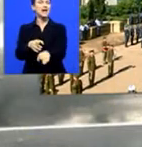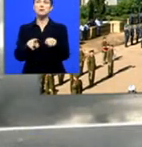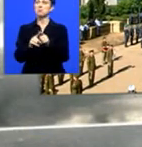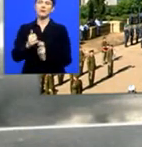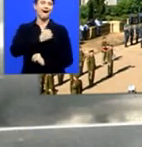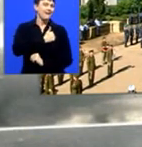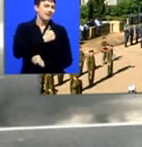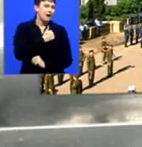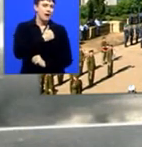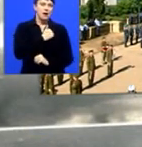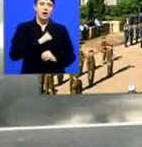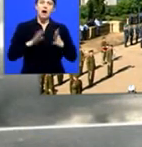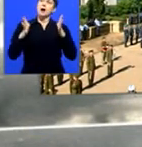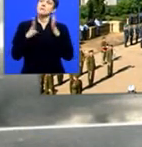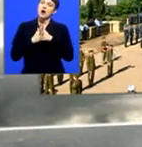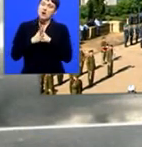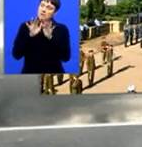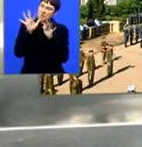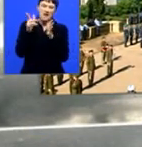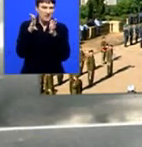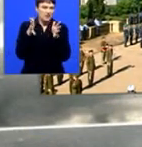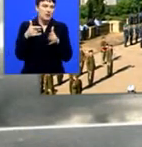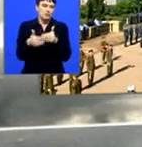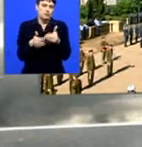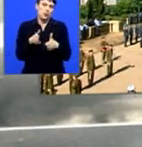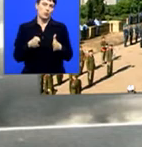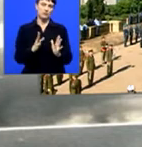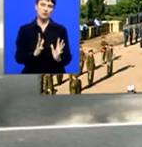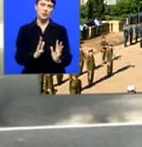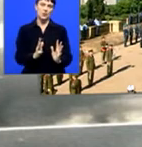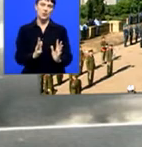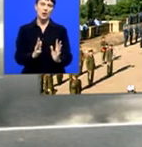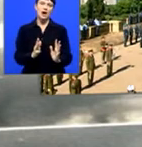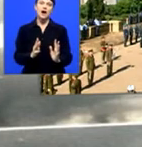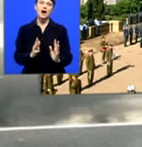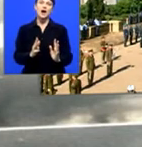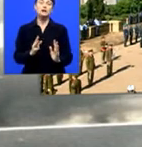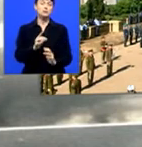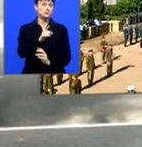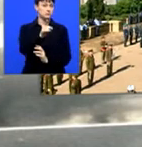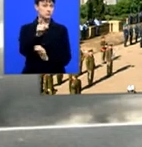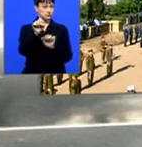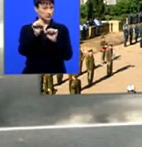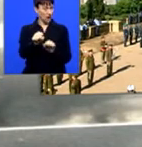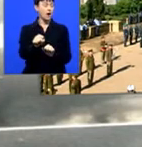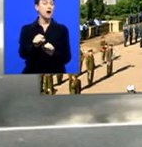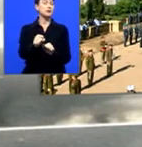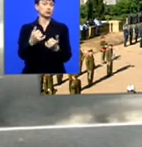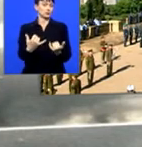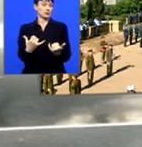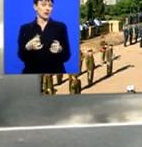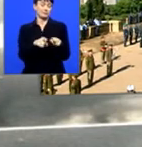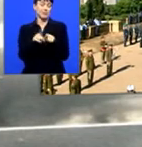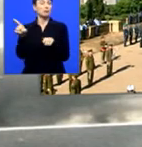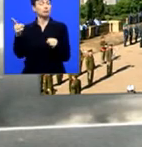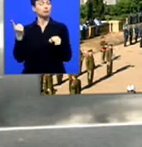the Americas have had this process before. So we are doing it for the first time, and you are allowed to come to the Union Buildings today and